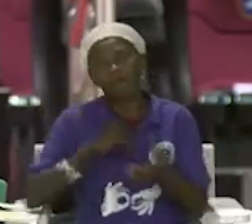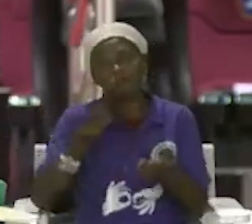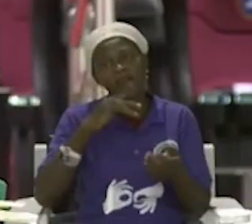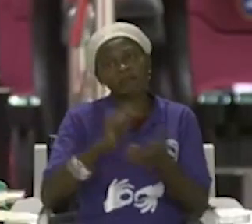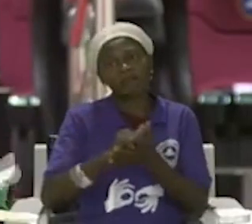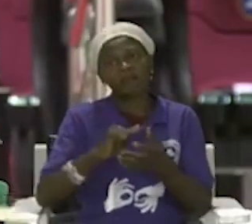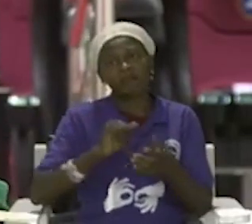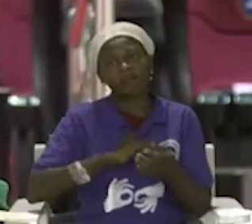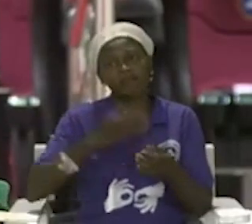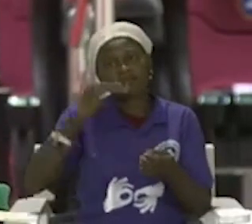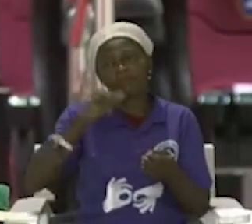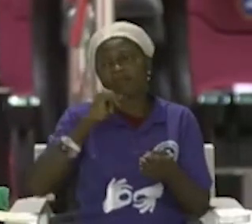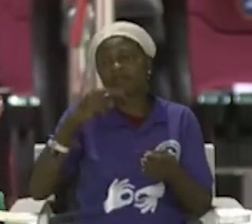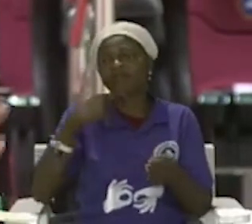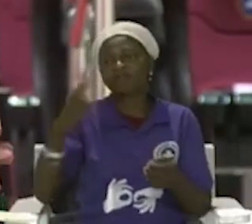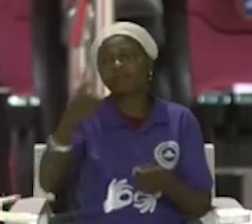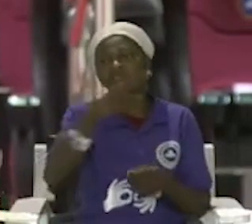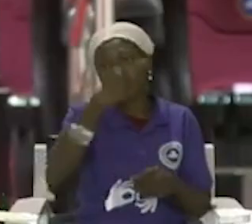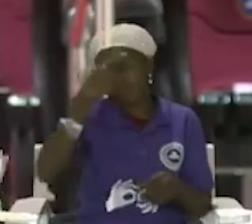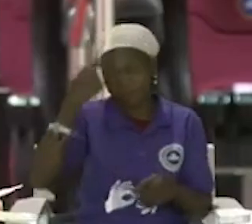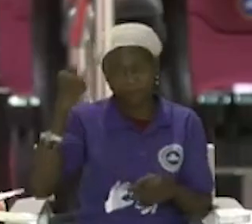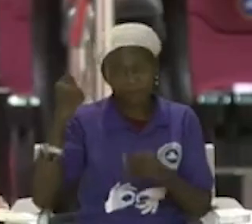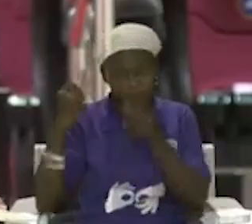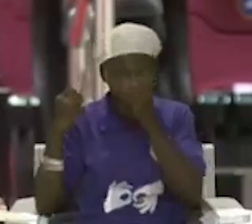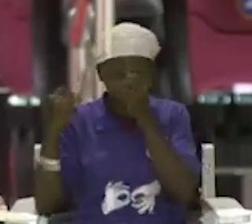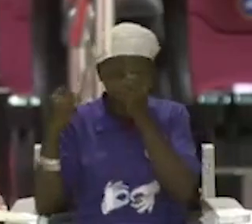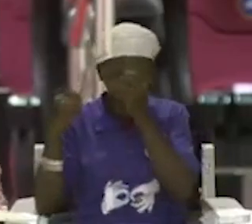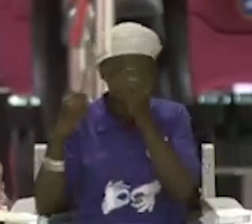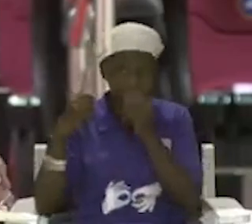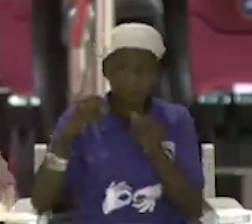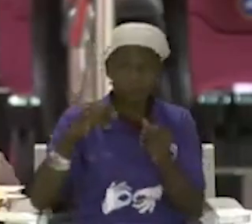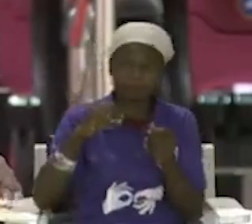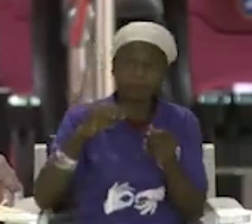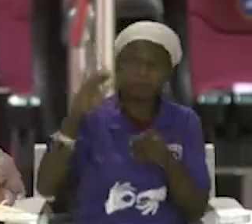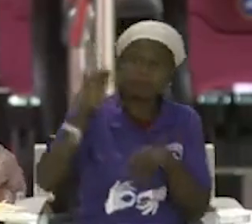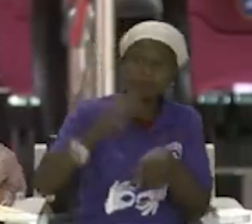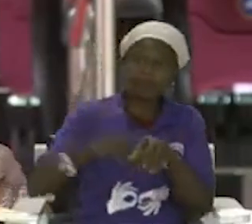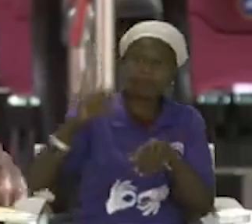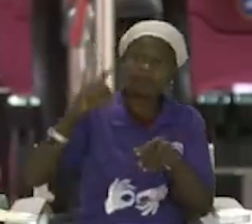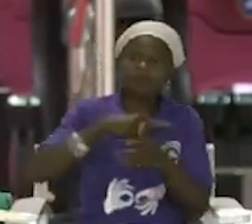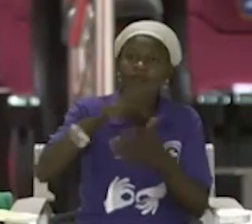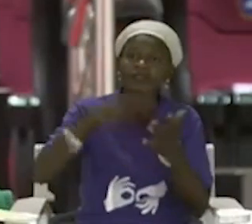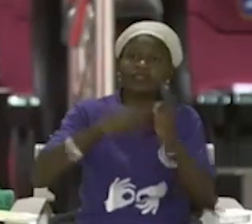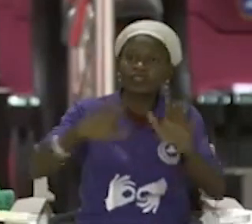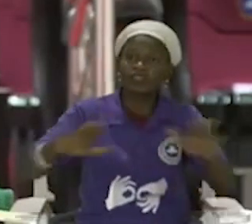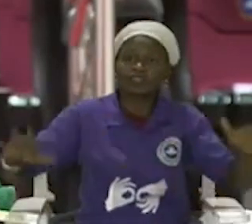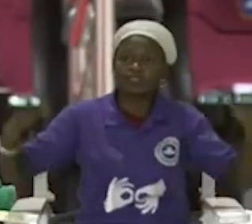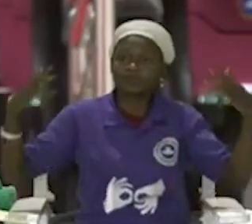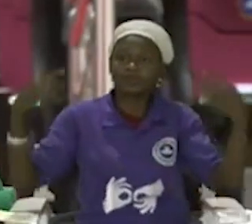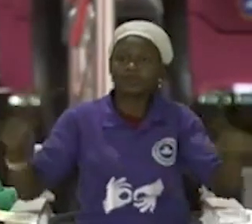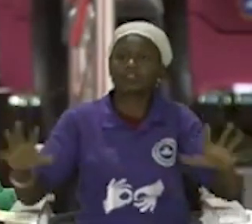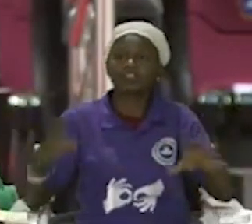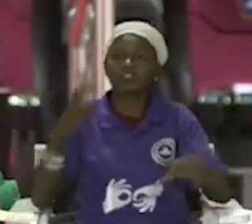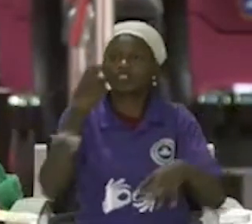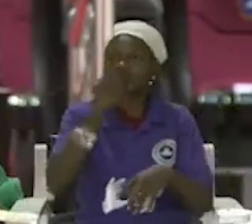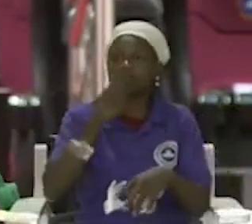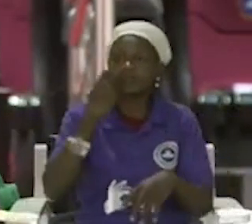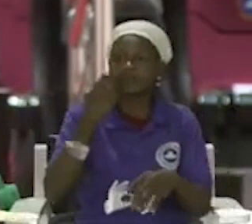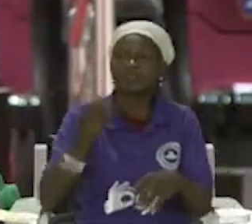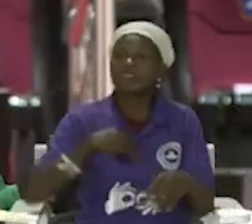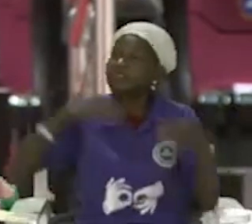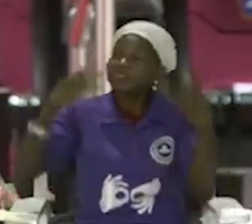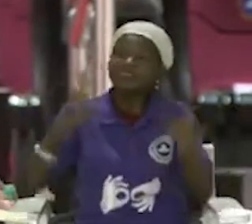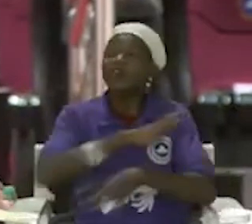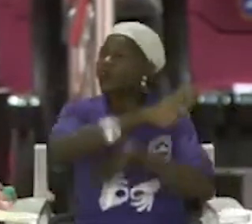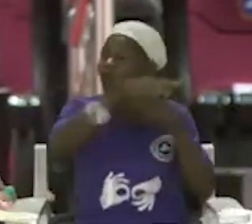I better not tell you, because by the time these children finish speaking, they have finished all